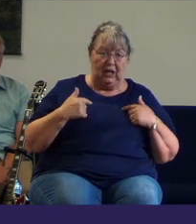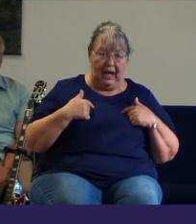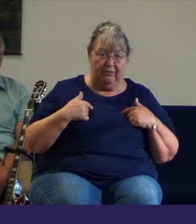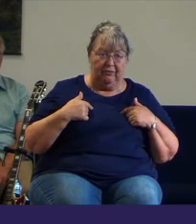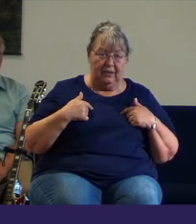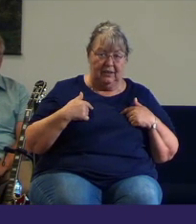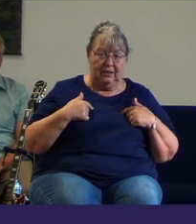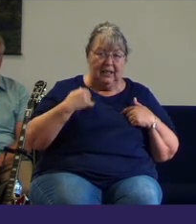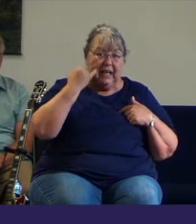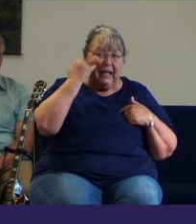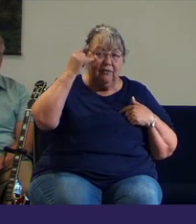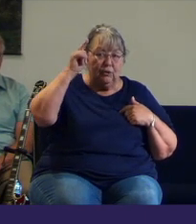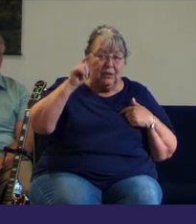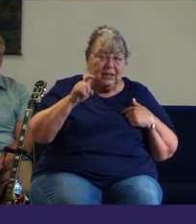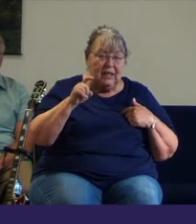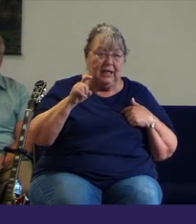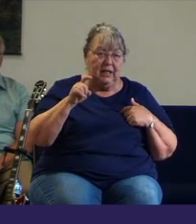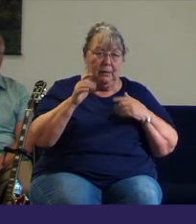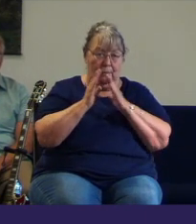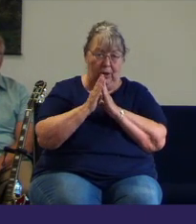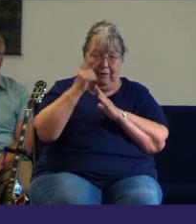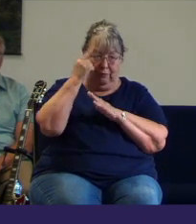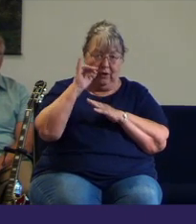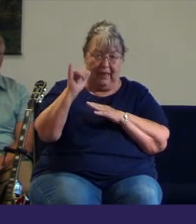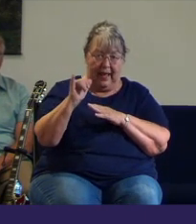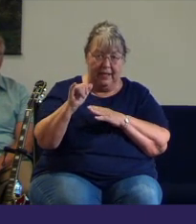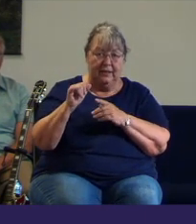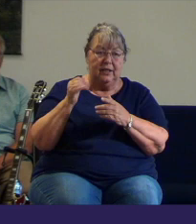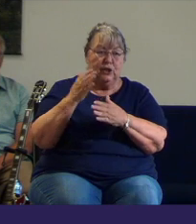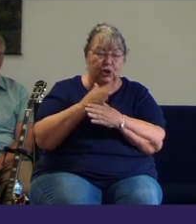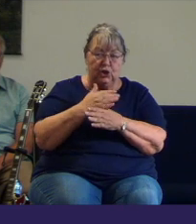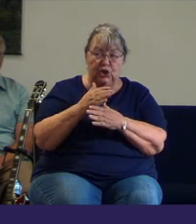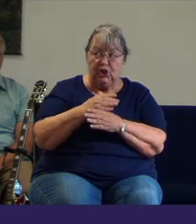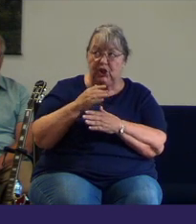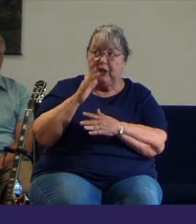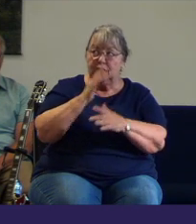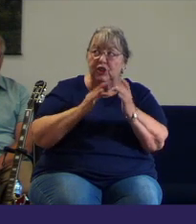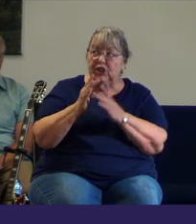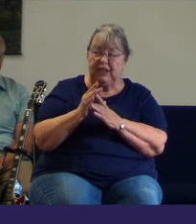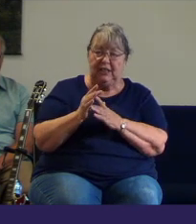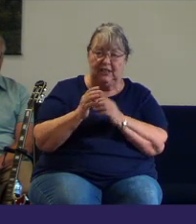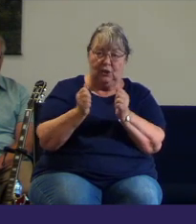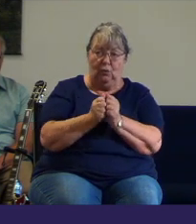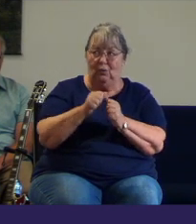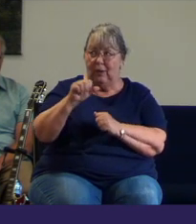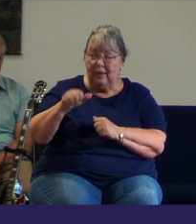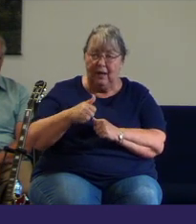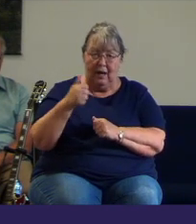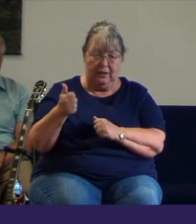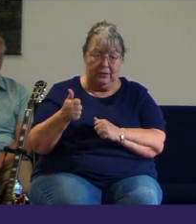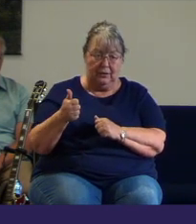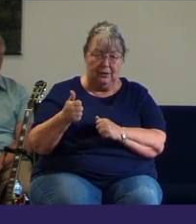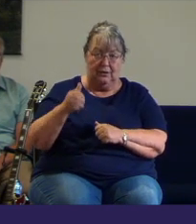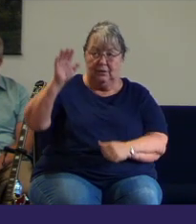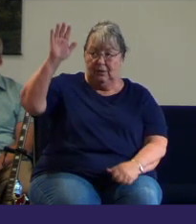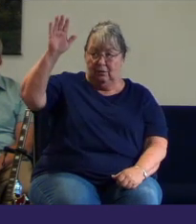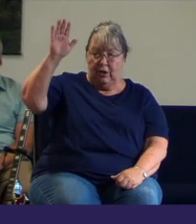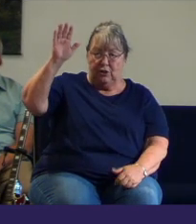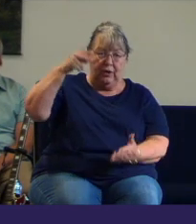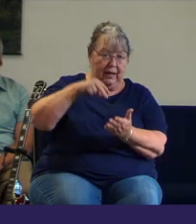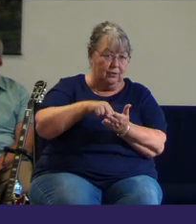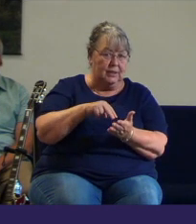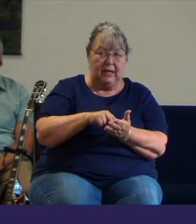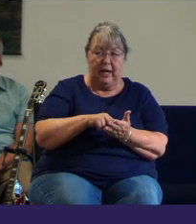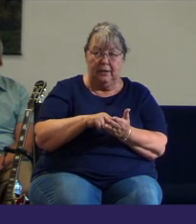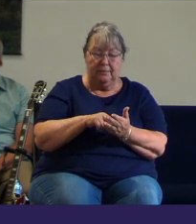people like that. Are you sharing with them the message of hope? Is your life connecting with your commitment? And